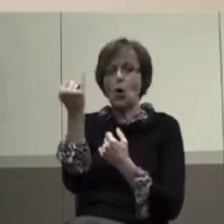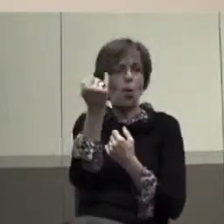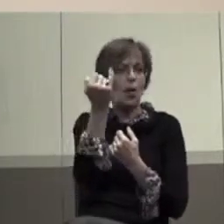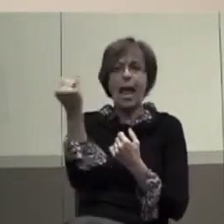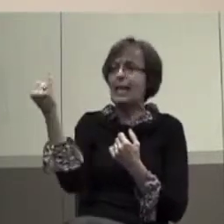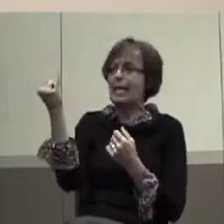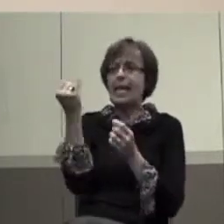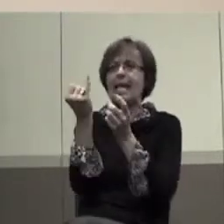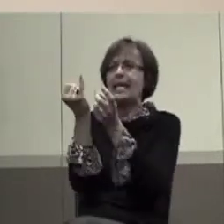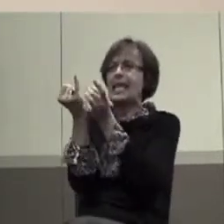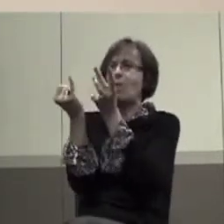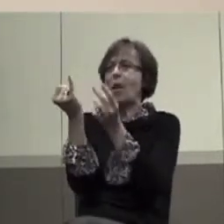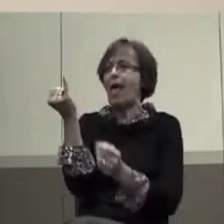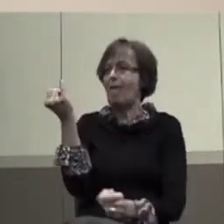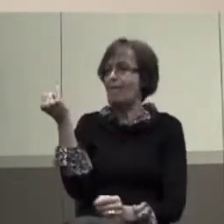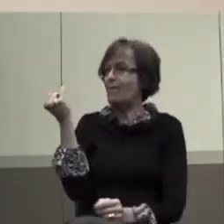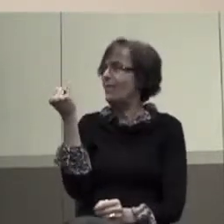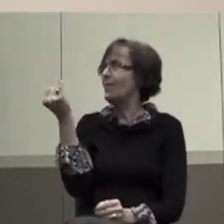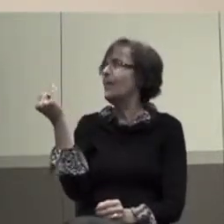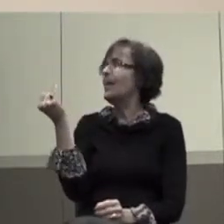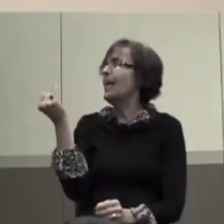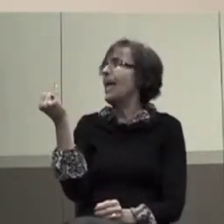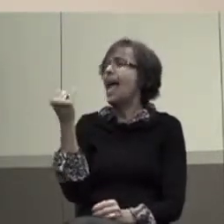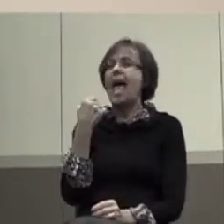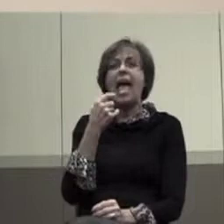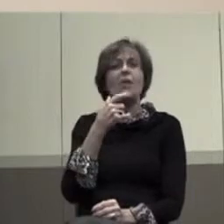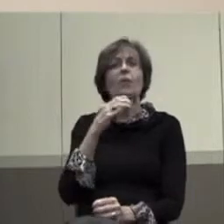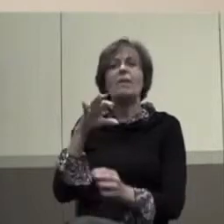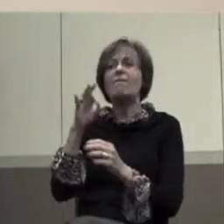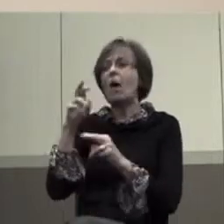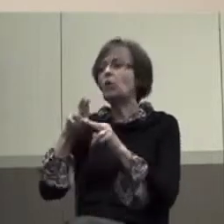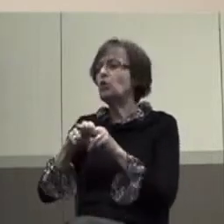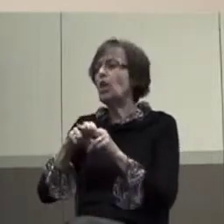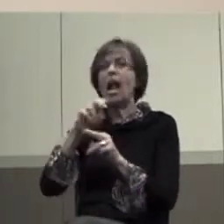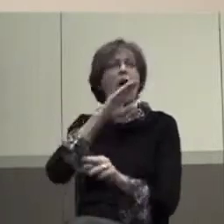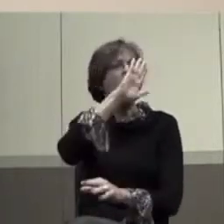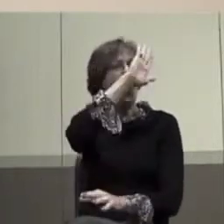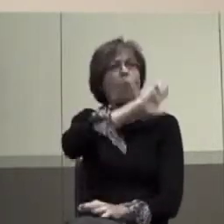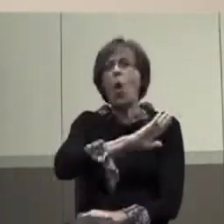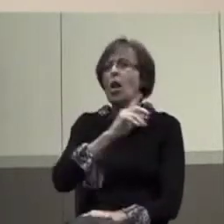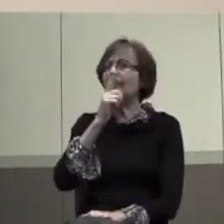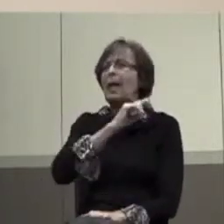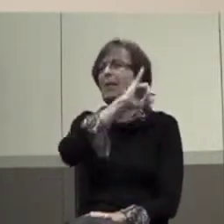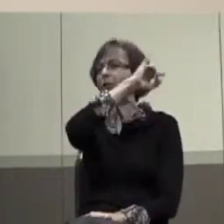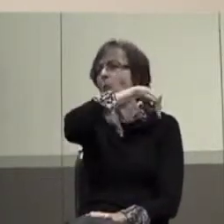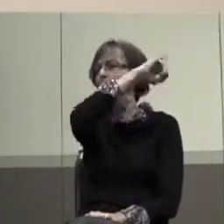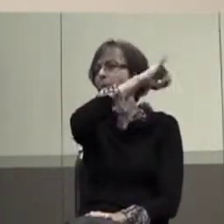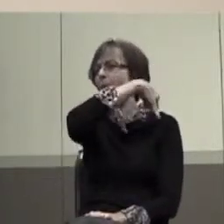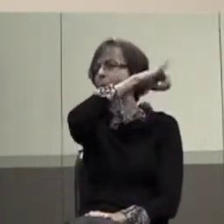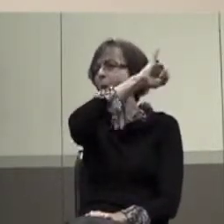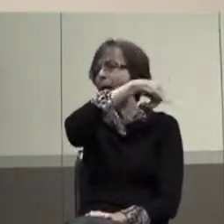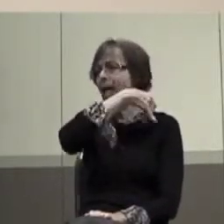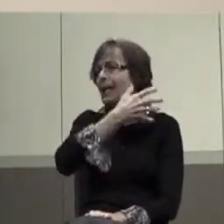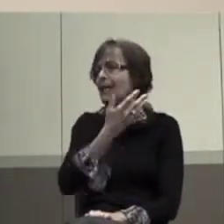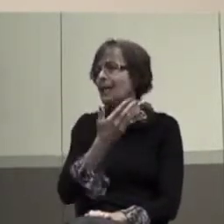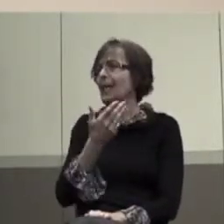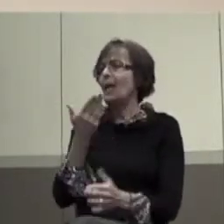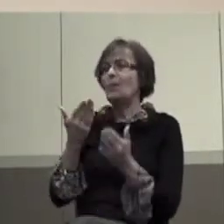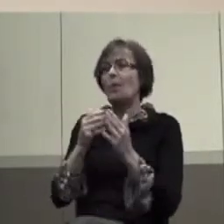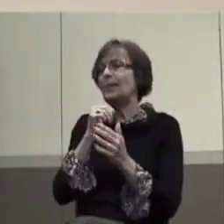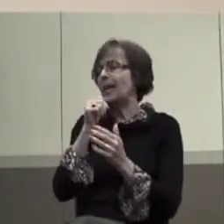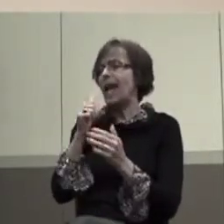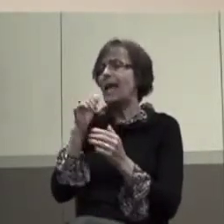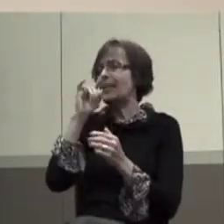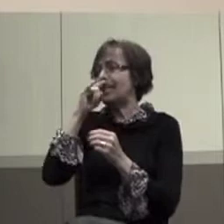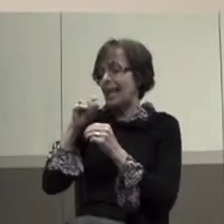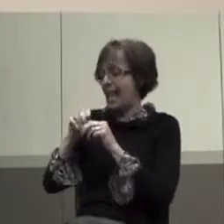rid of, right? And we usually found a chair, a wall, someplace to wipe this on, all right? Probably wasn't the kid